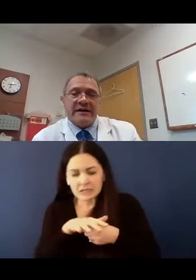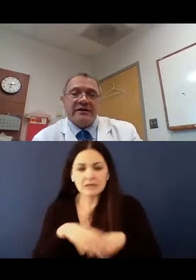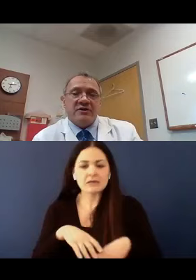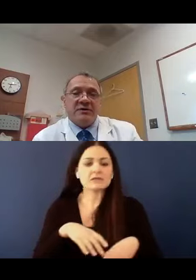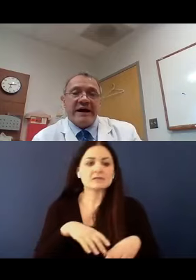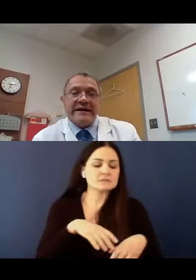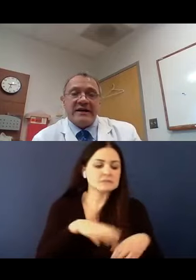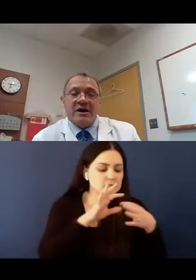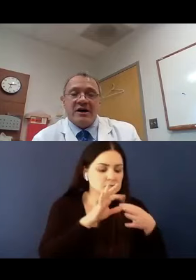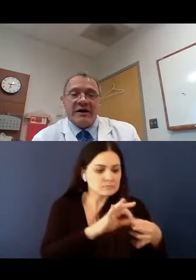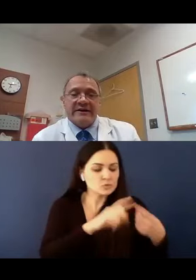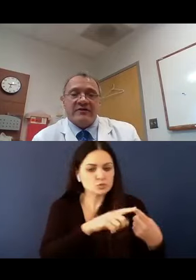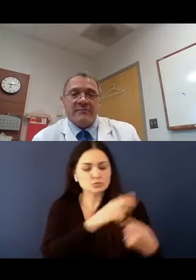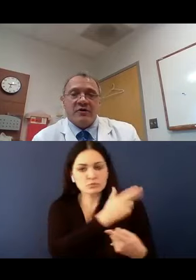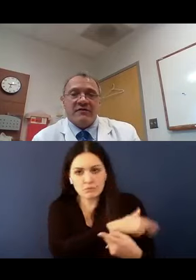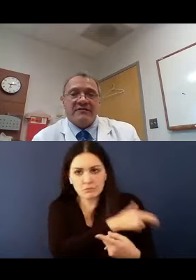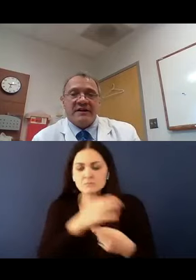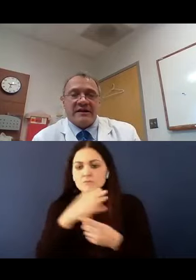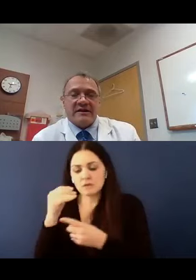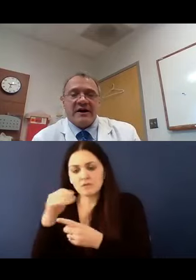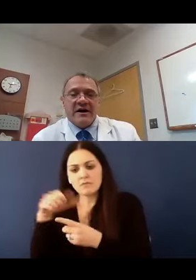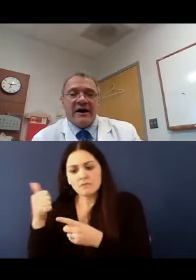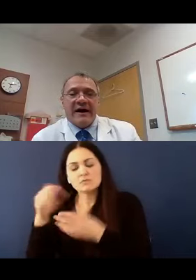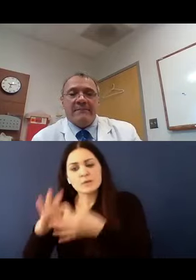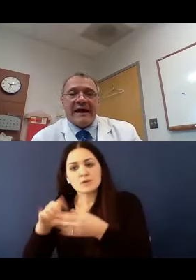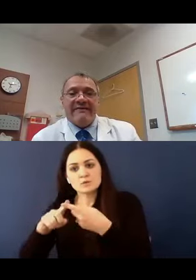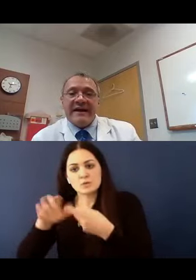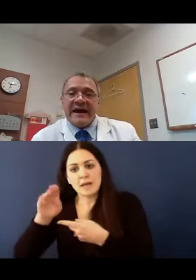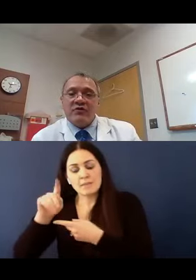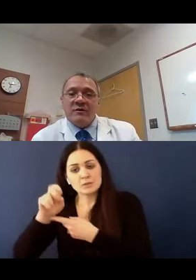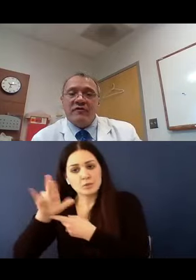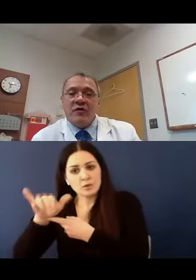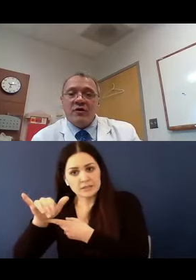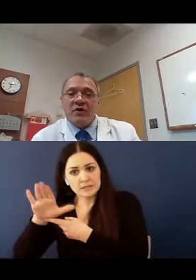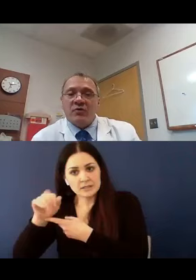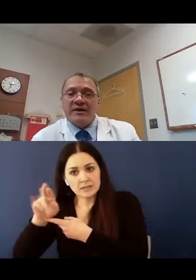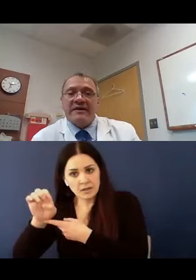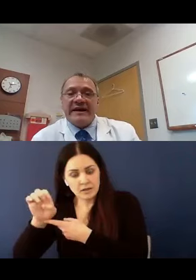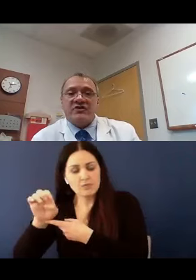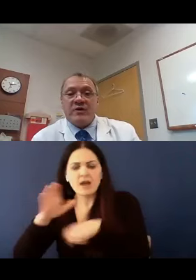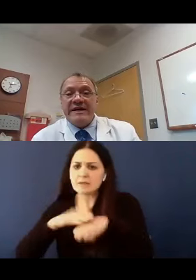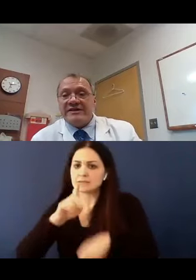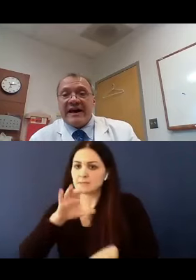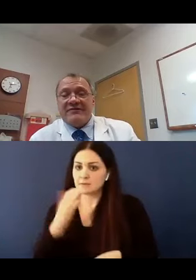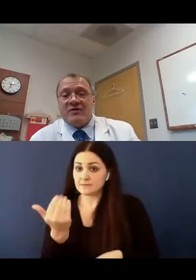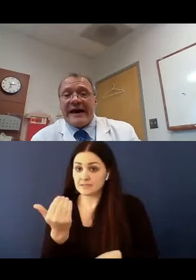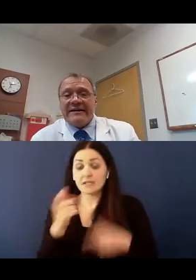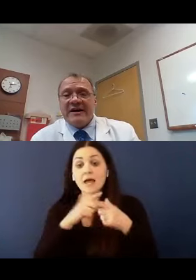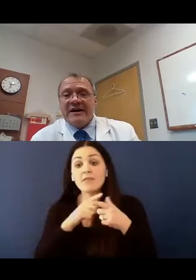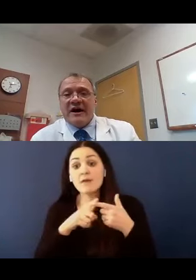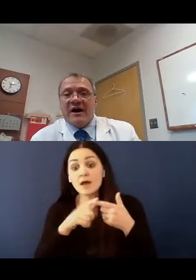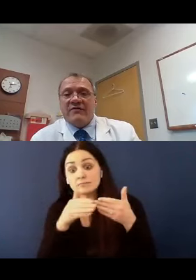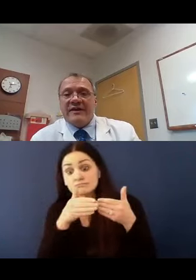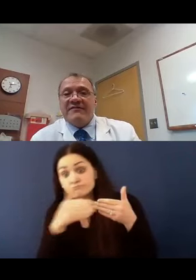to be ready to go on December 15th. And then as we move forward within the next weeks after